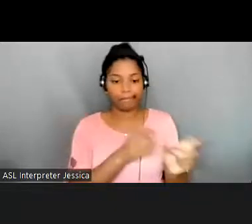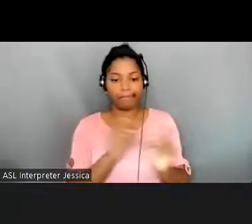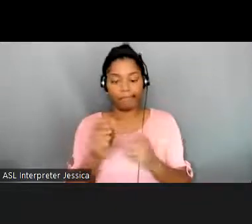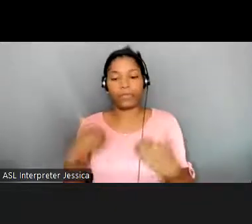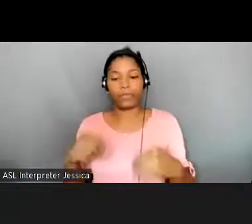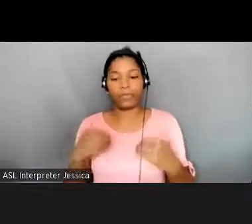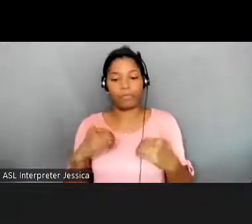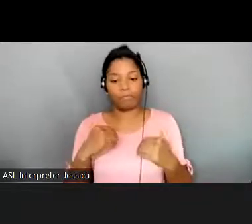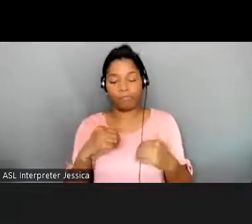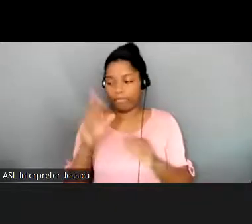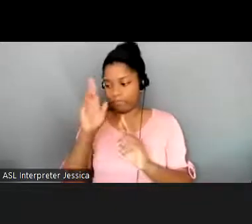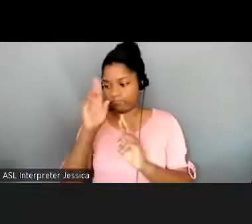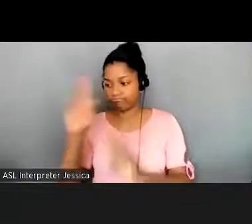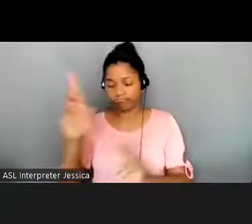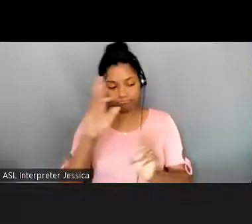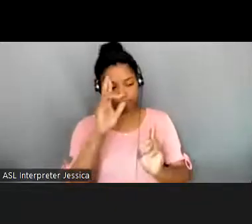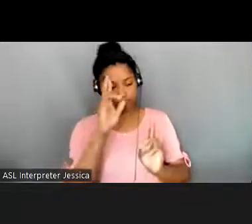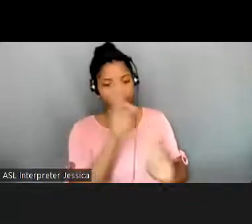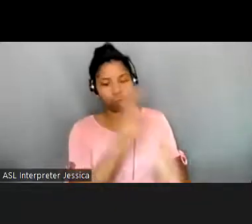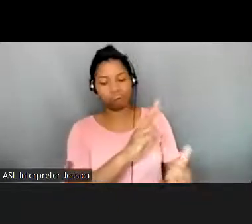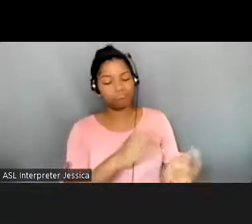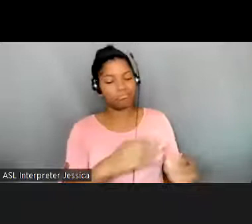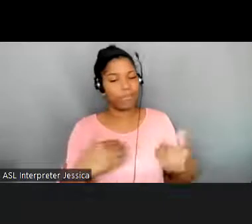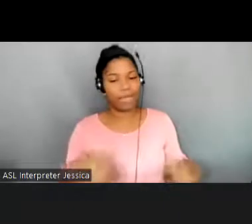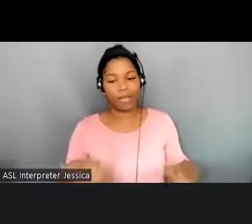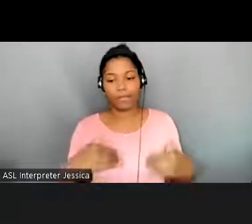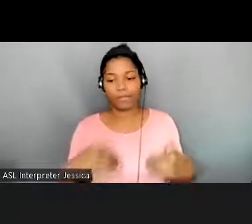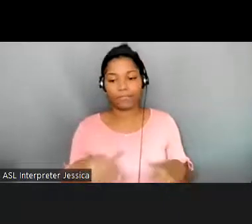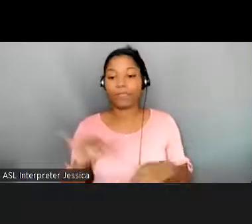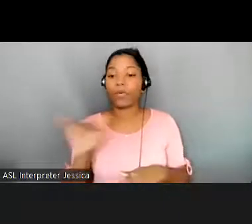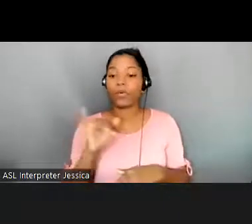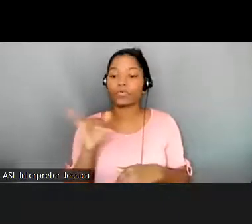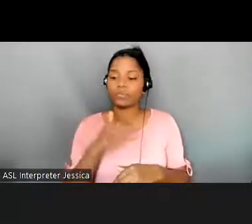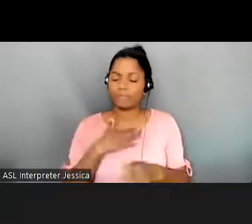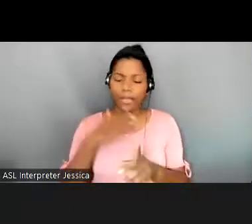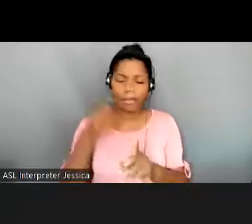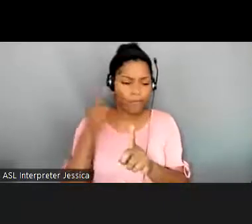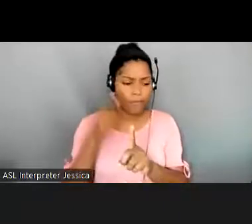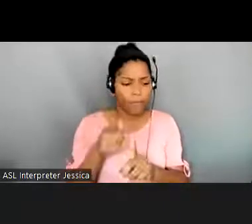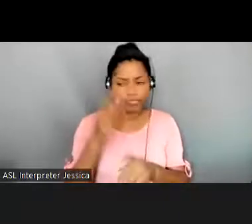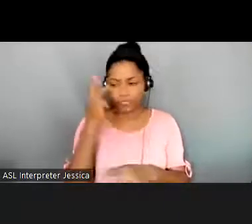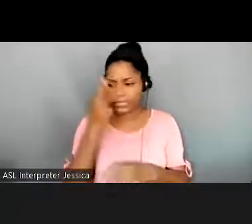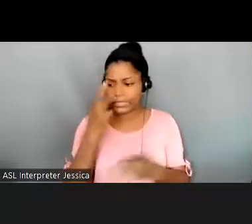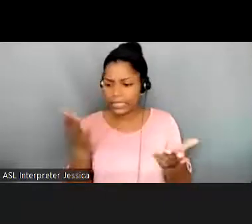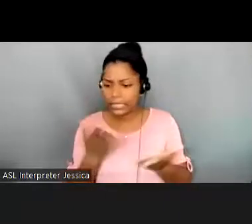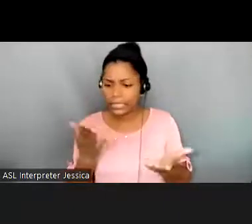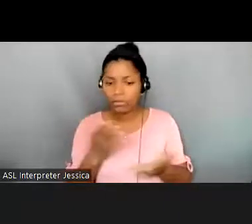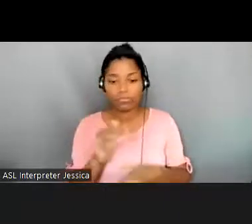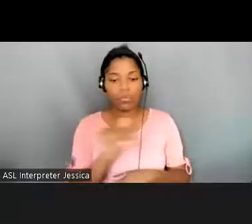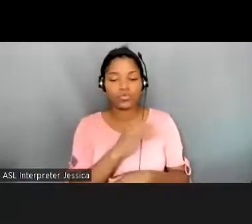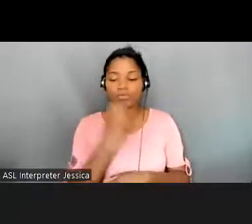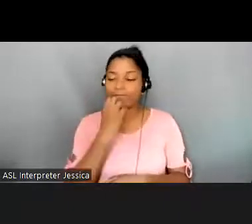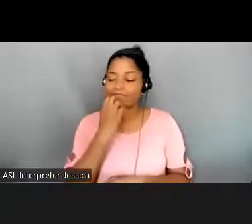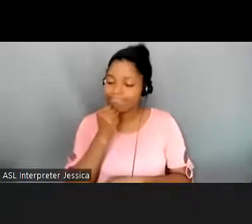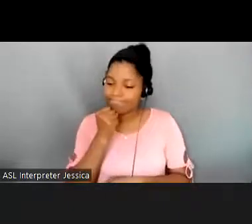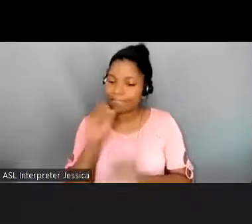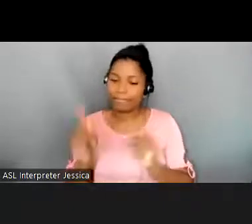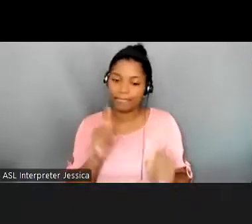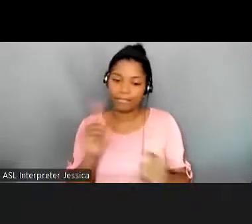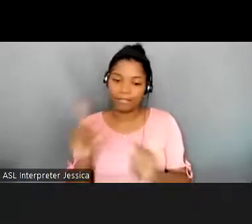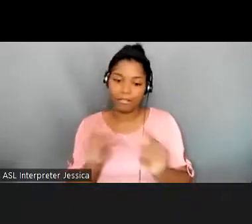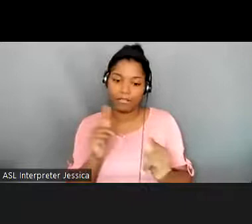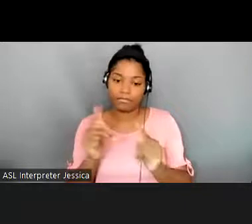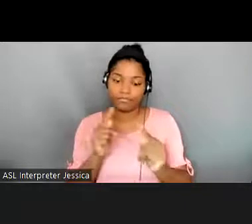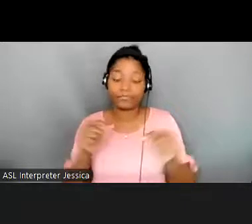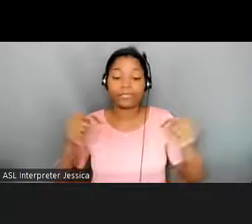respectful of people at every age and stage of life. They're purposeful and they value people. So at Generations United,